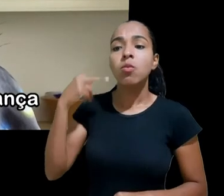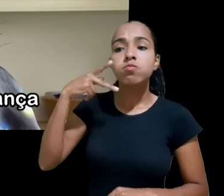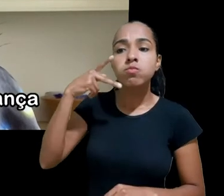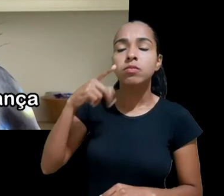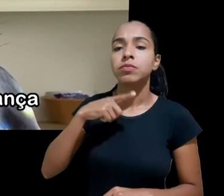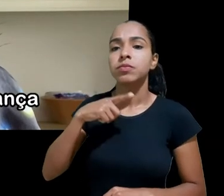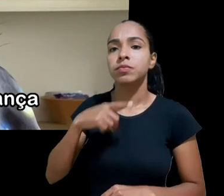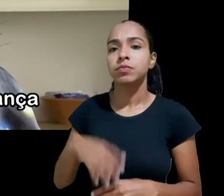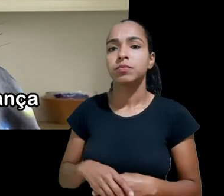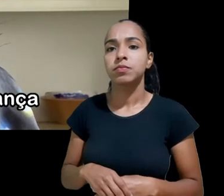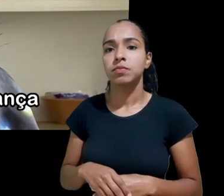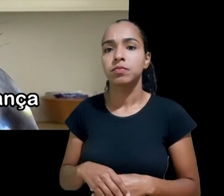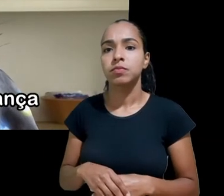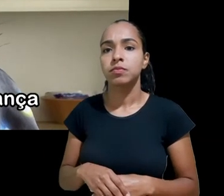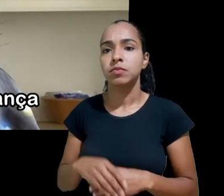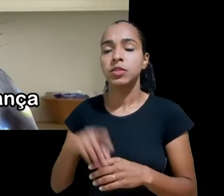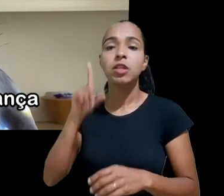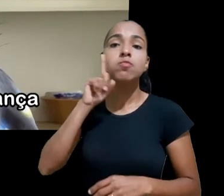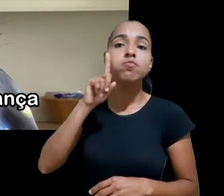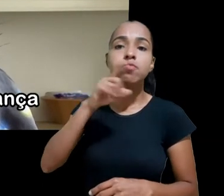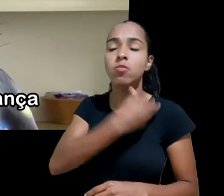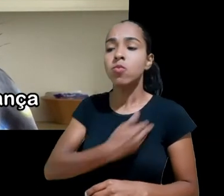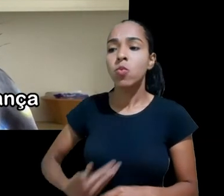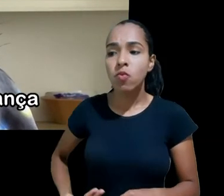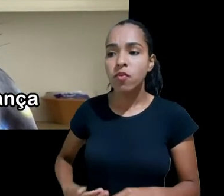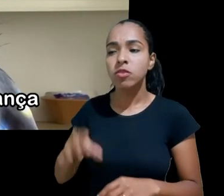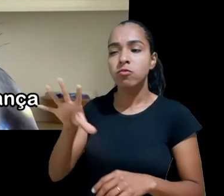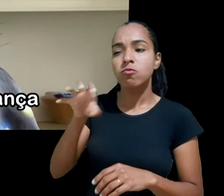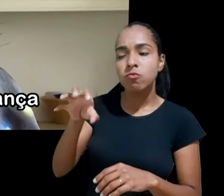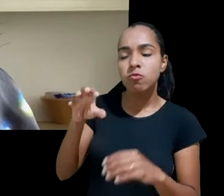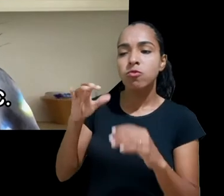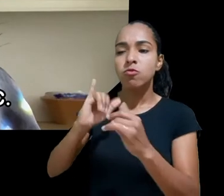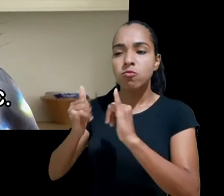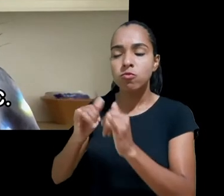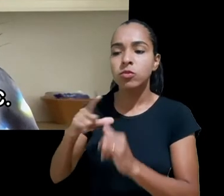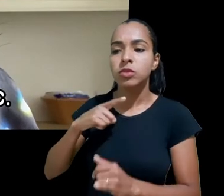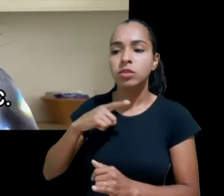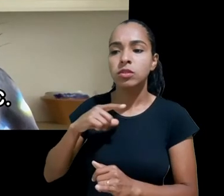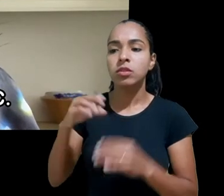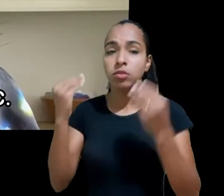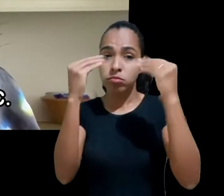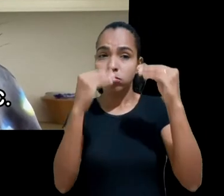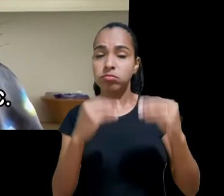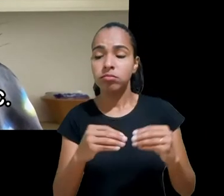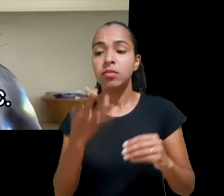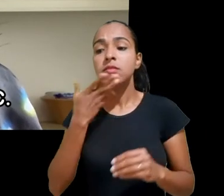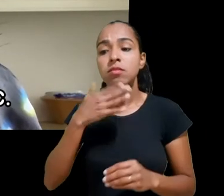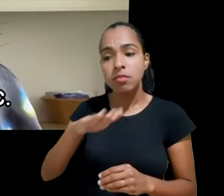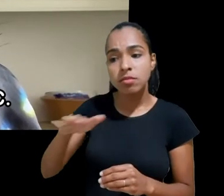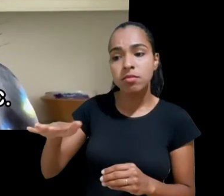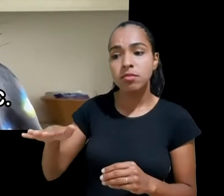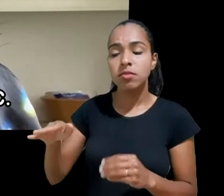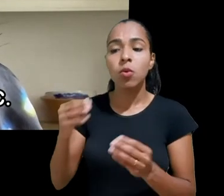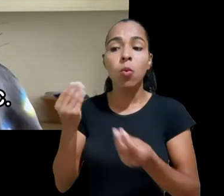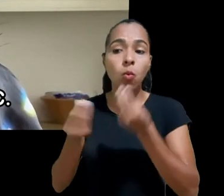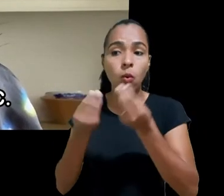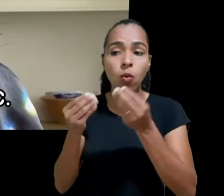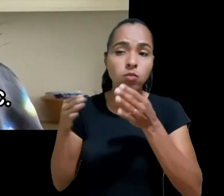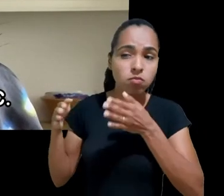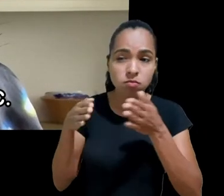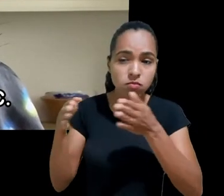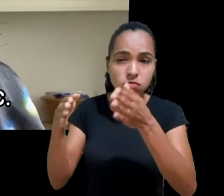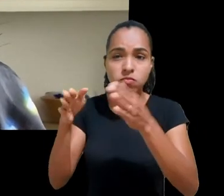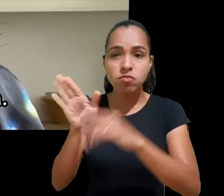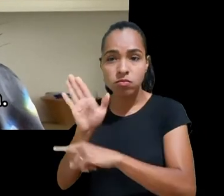both of these propose making the best interest principle a guiding sort of tool that the FTC could regulate